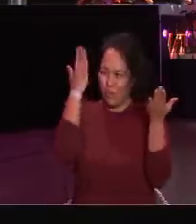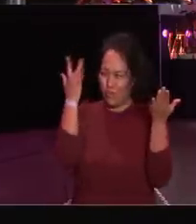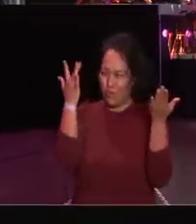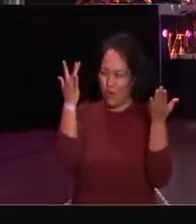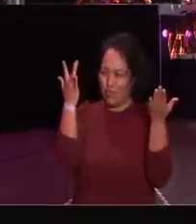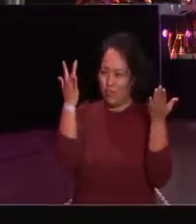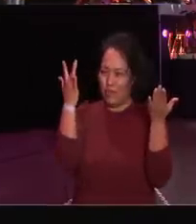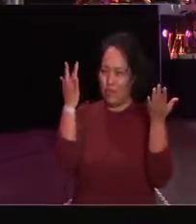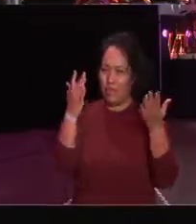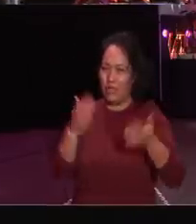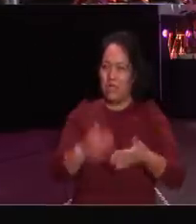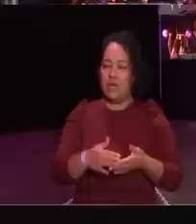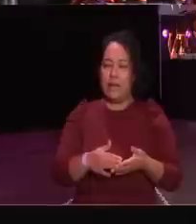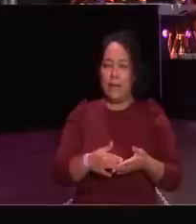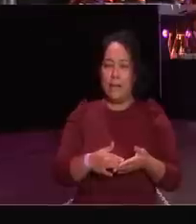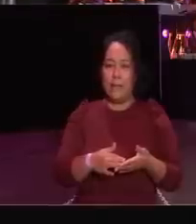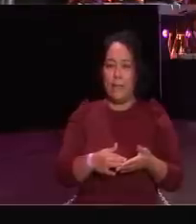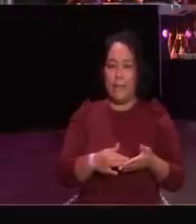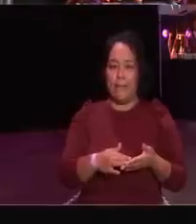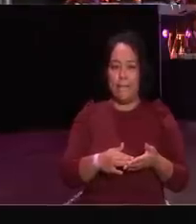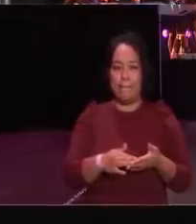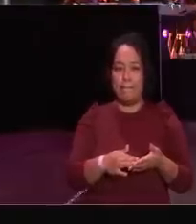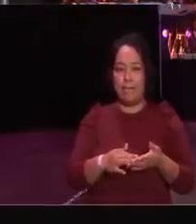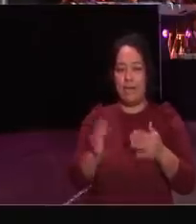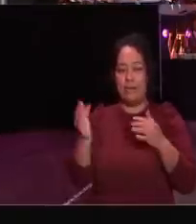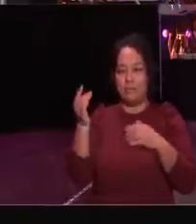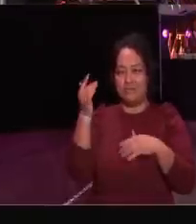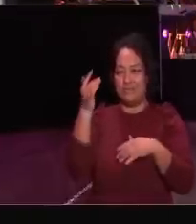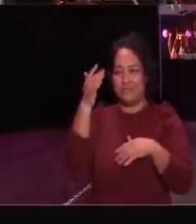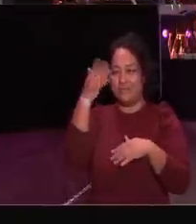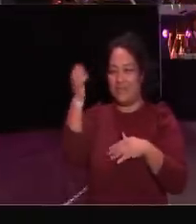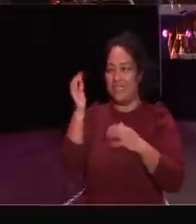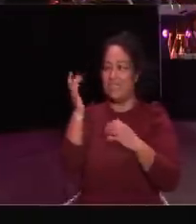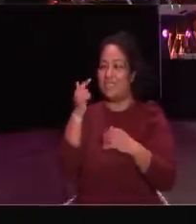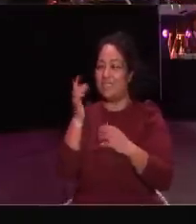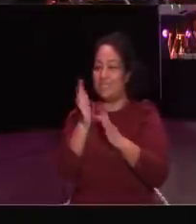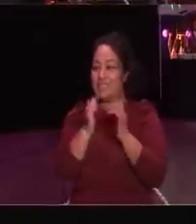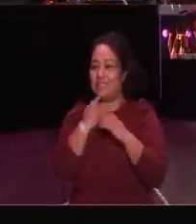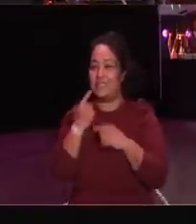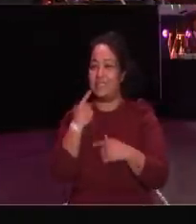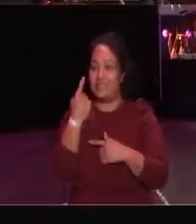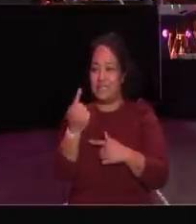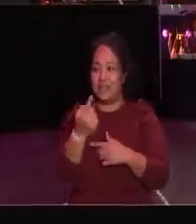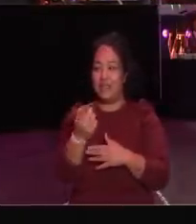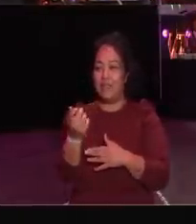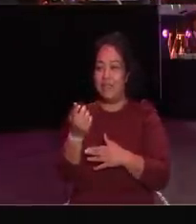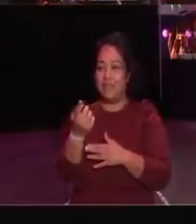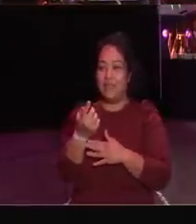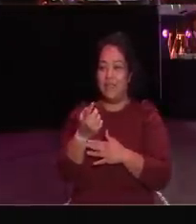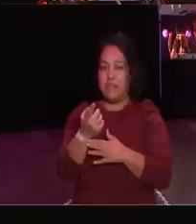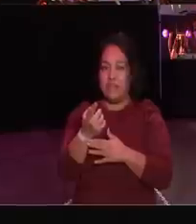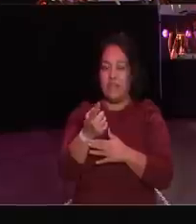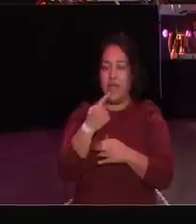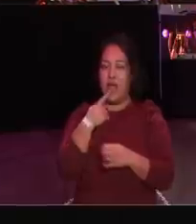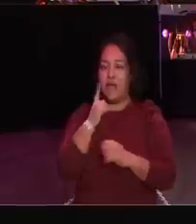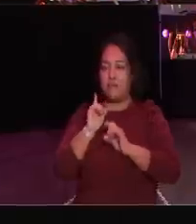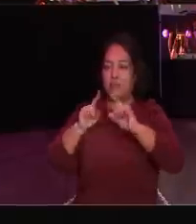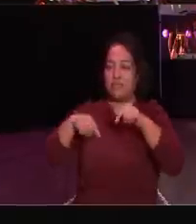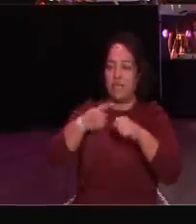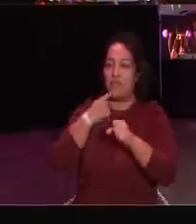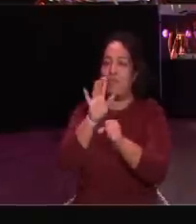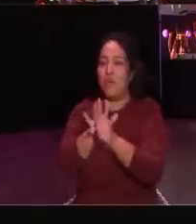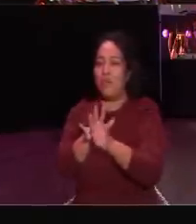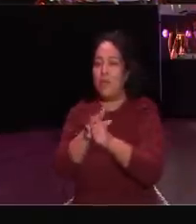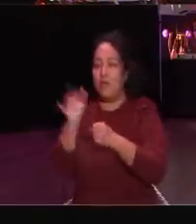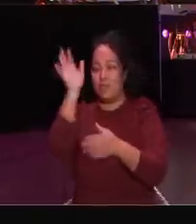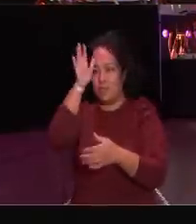is that? Porque Jesucristo les dijo, because Jesus said to them, yo enviaré la promesa de mi Padre sobre vosotros. The promise of my Father